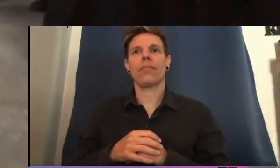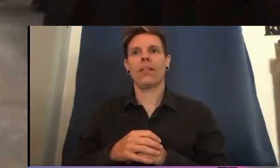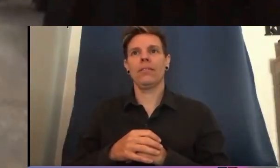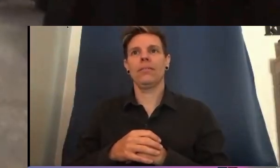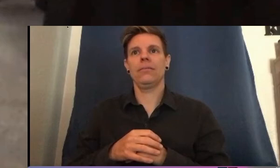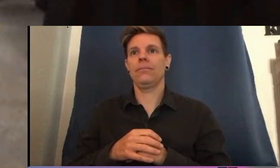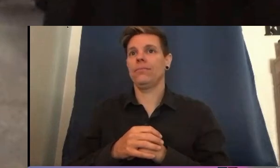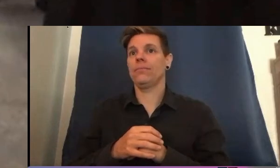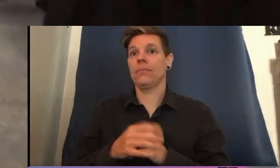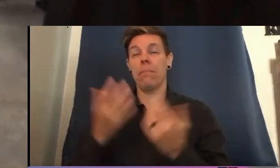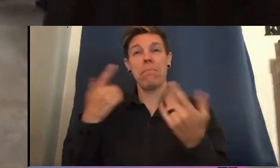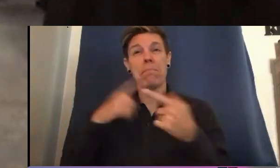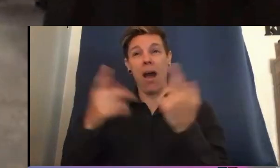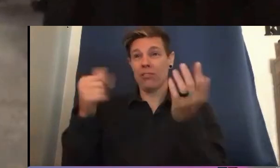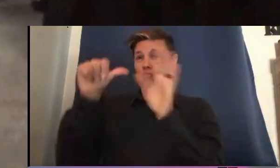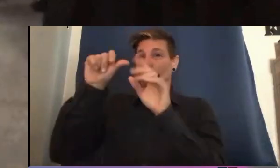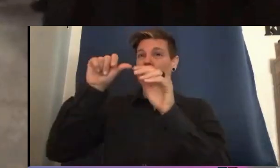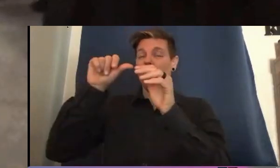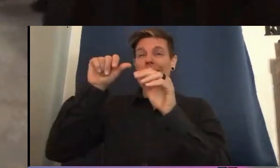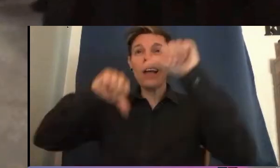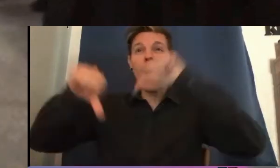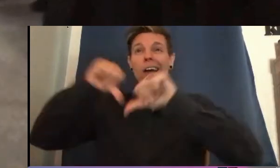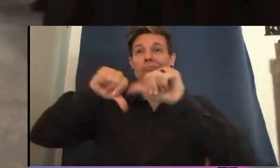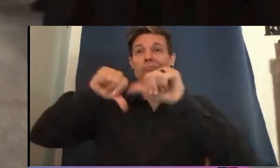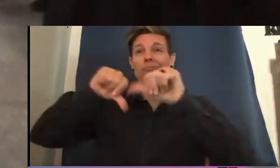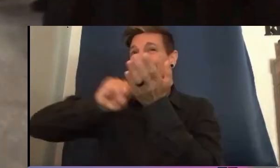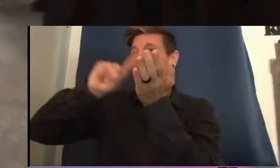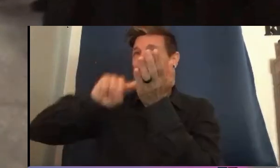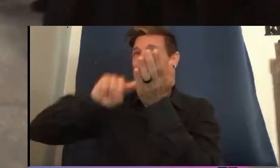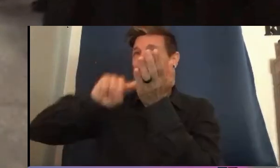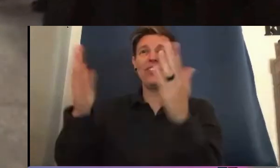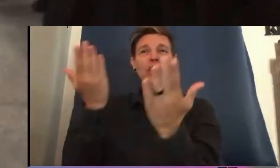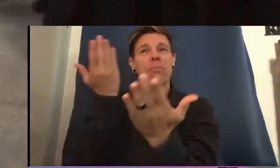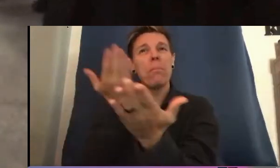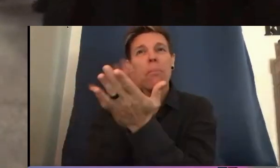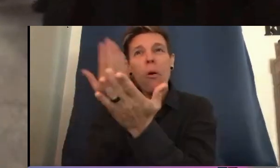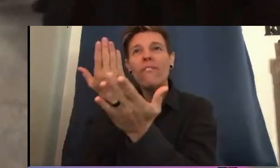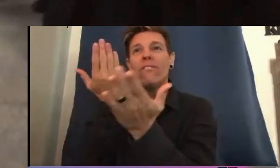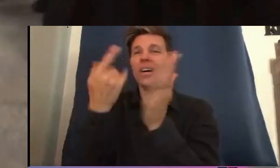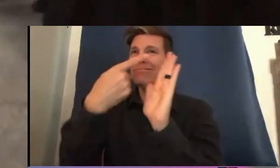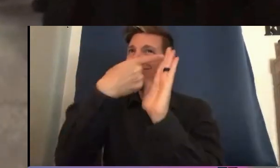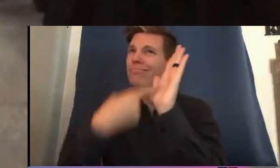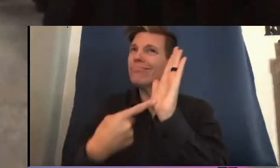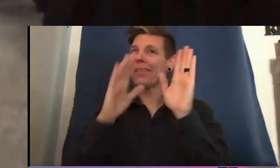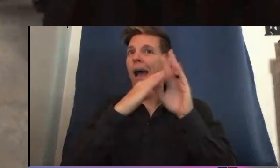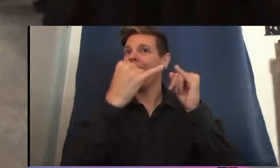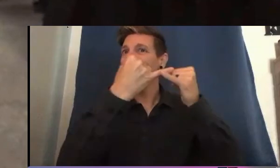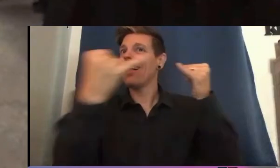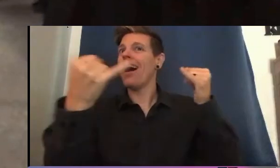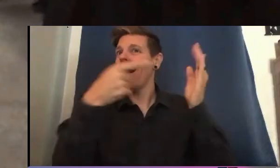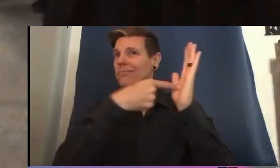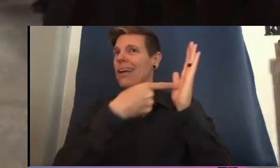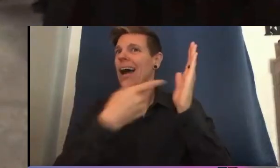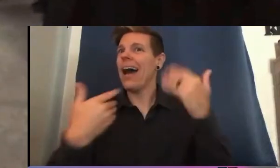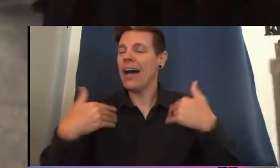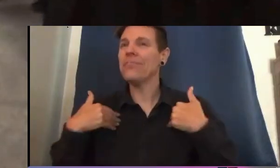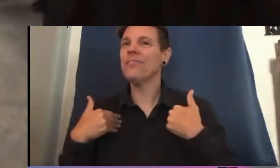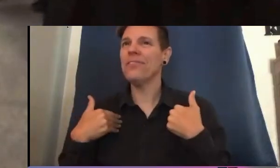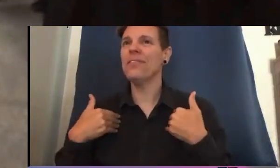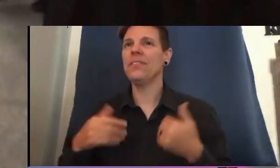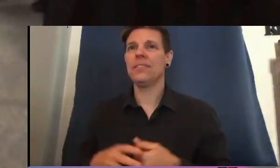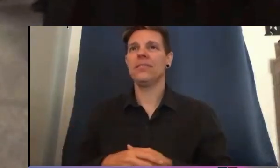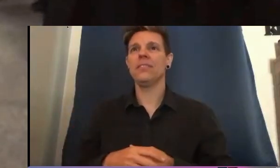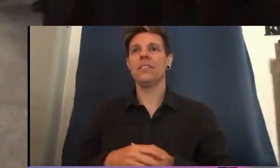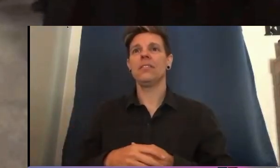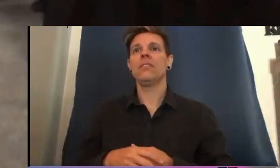are available for anyone to view. I'd have to say, I think we've got one heck of a qualified